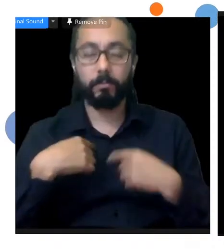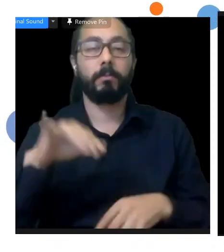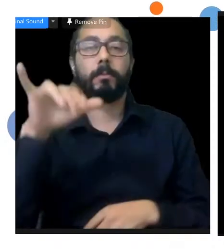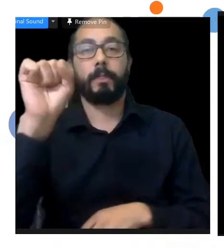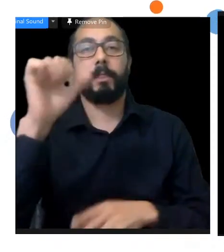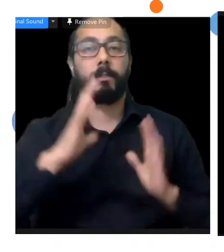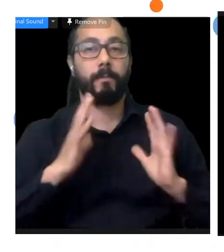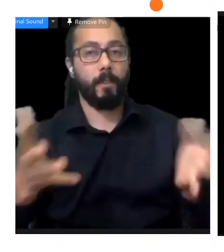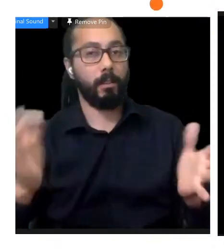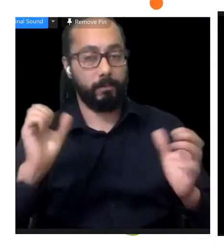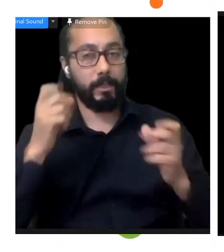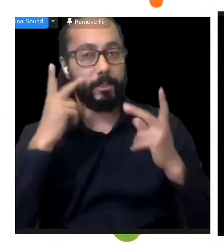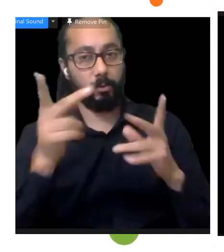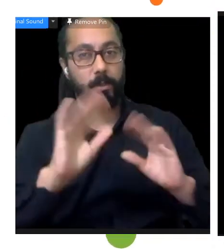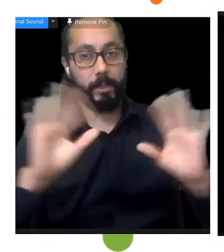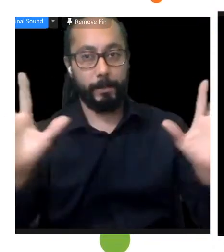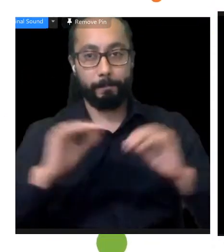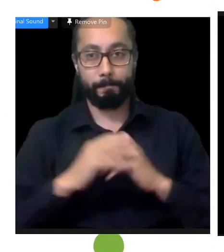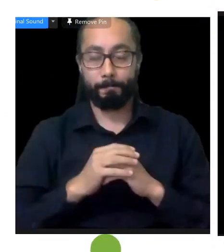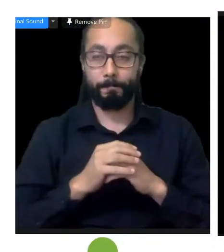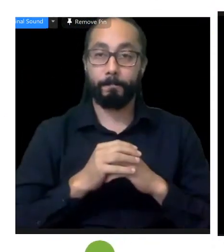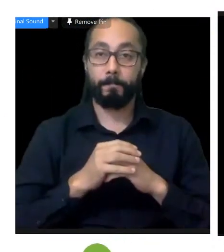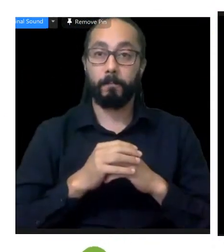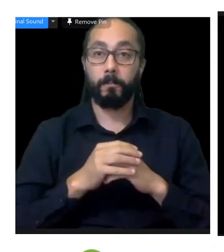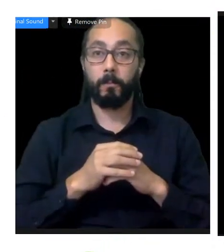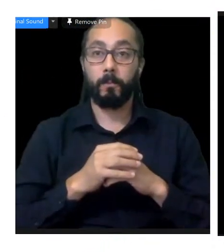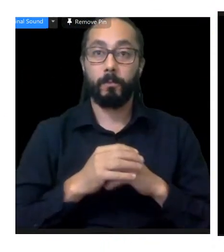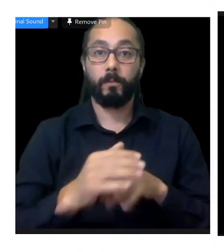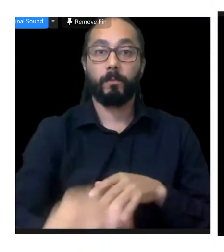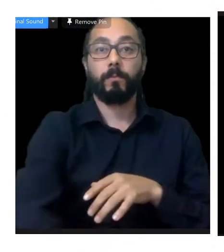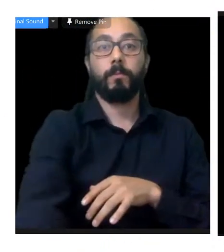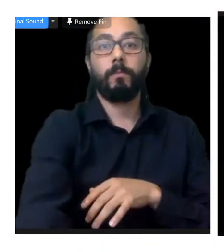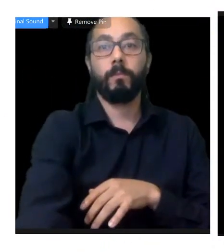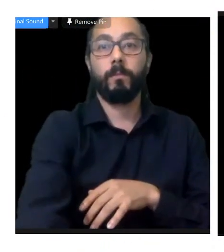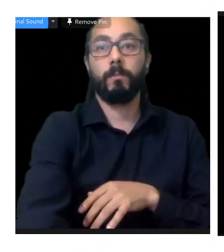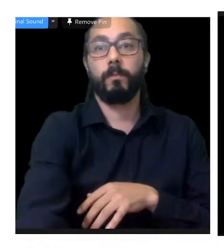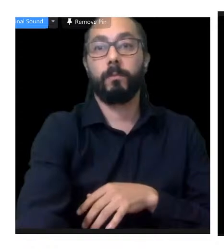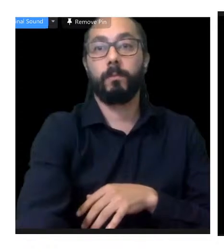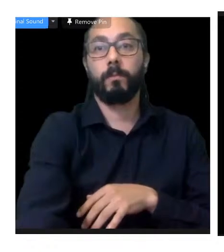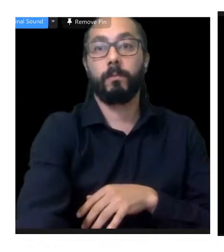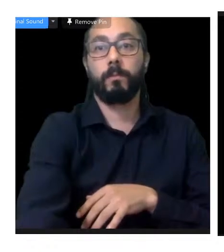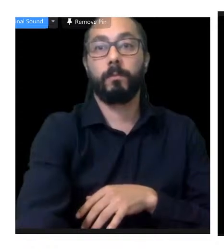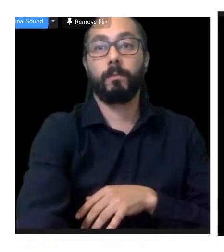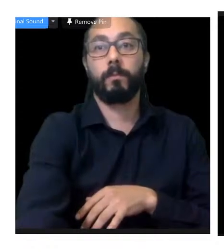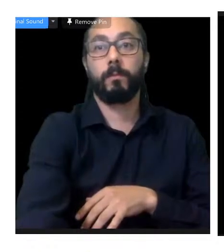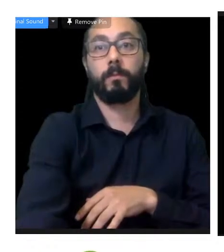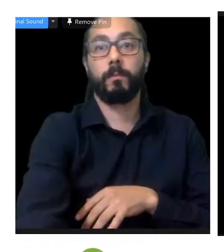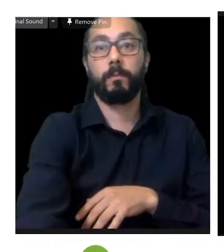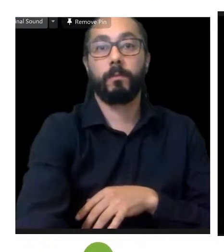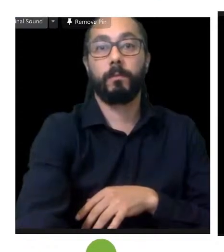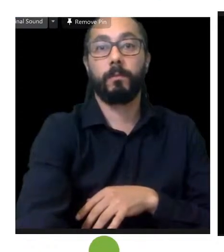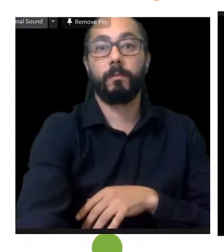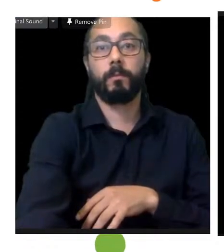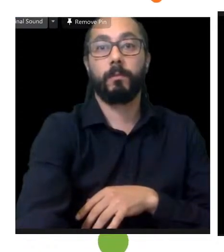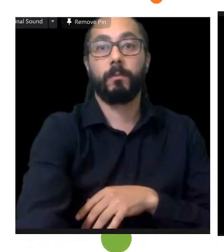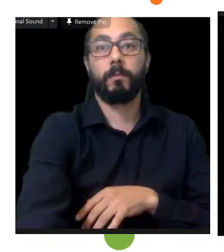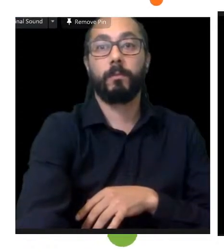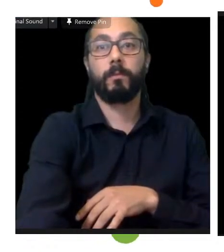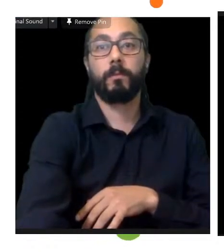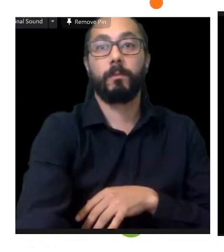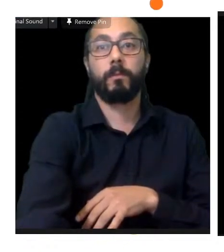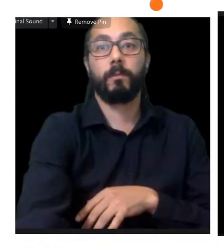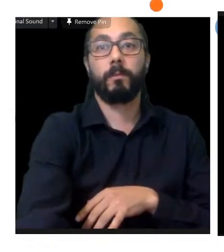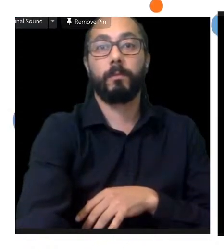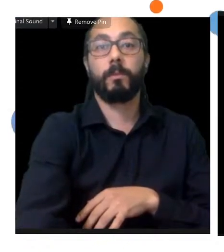good. Thanks. So we're going to do a walkthrough, the second wave of the Arts Response Tracking Survey.